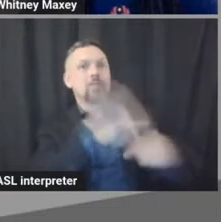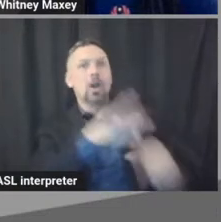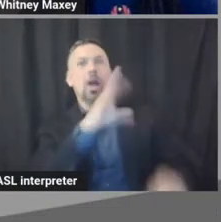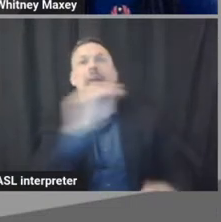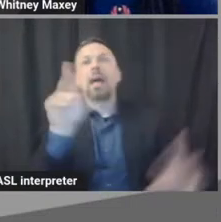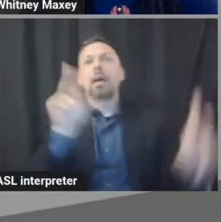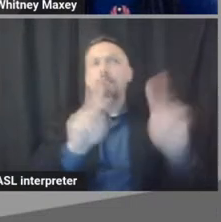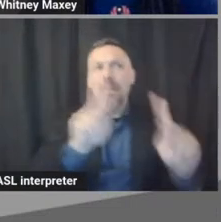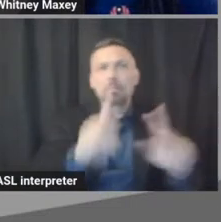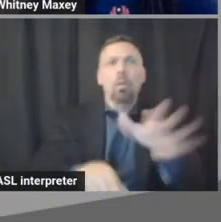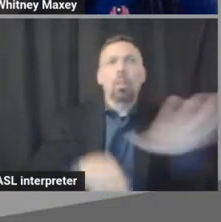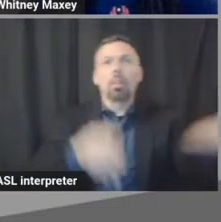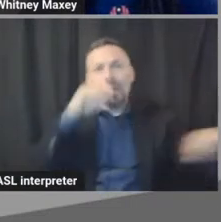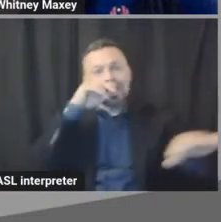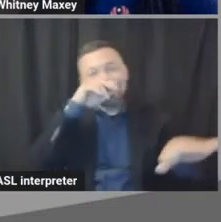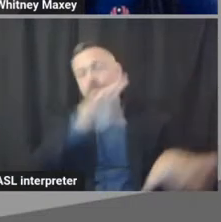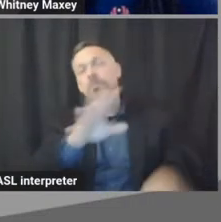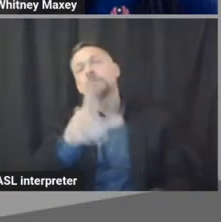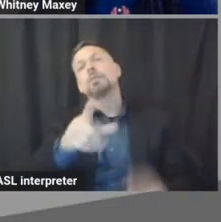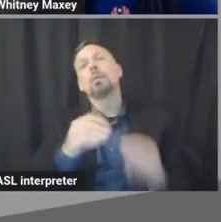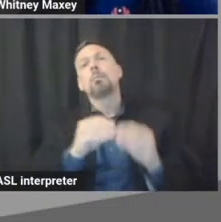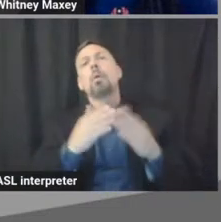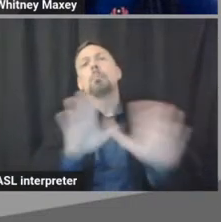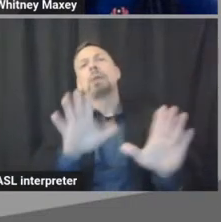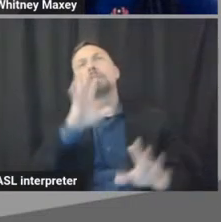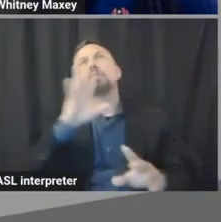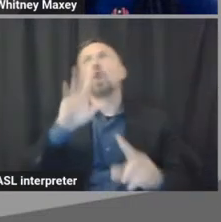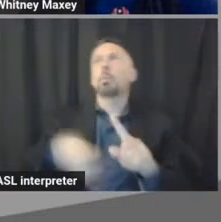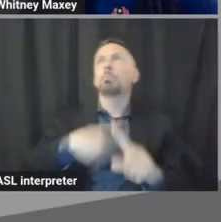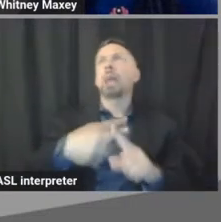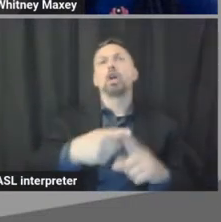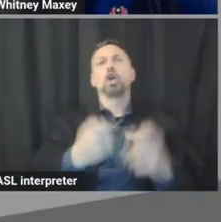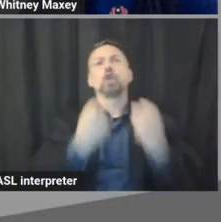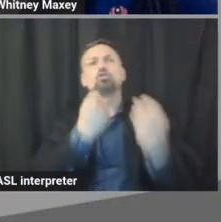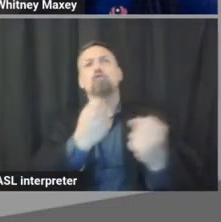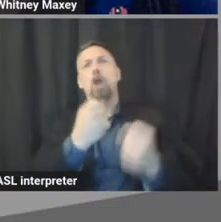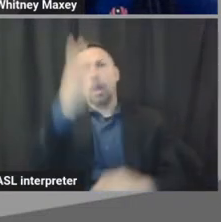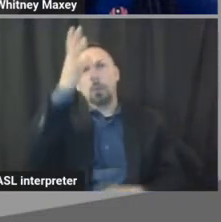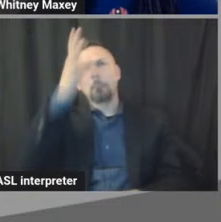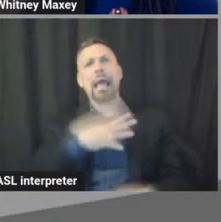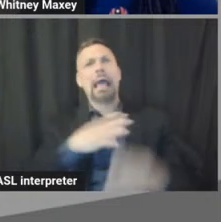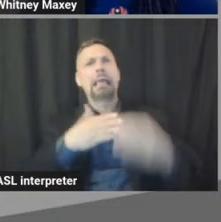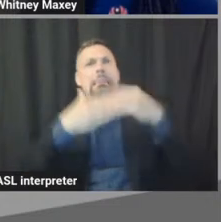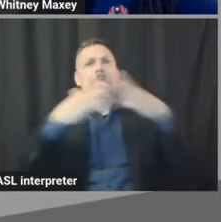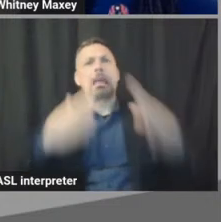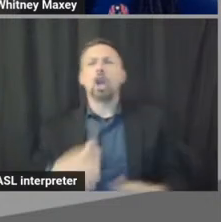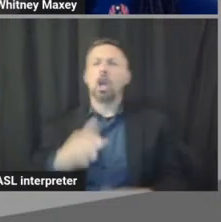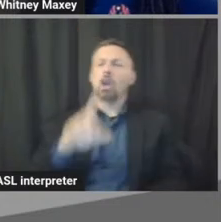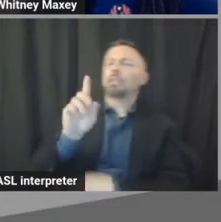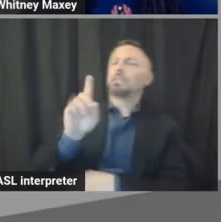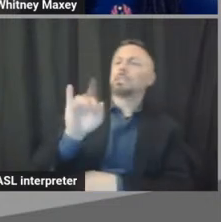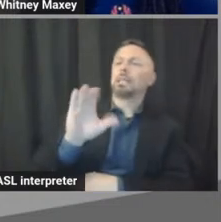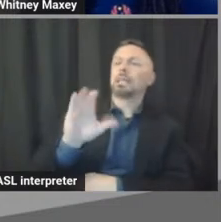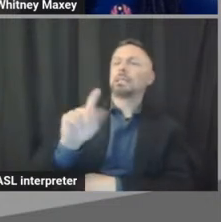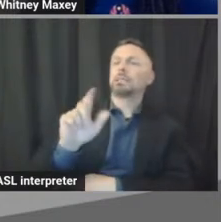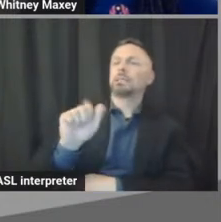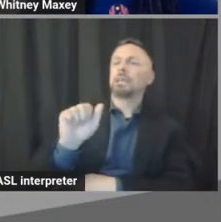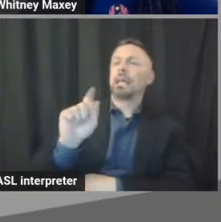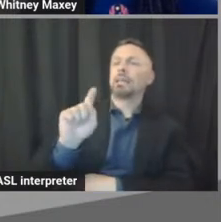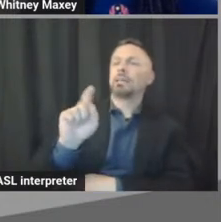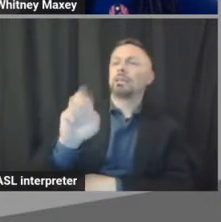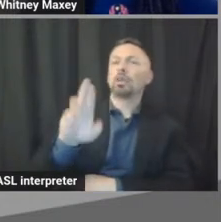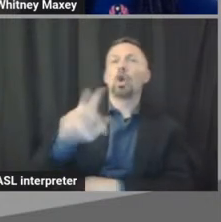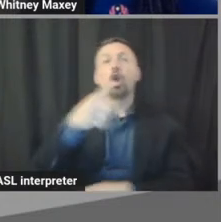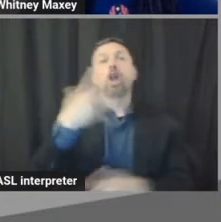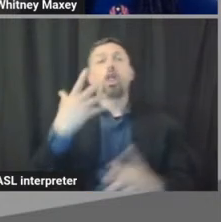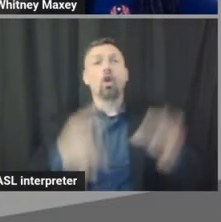more public about calling for a kind of strong man leader or a dictator. They're using the courts to take